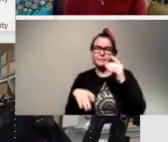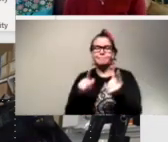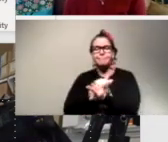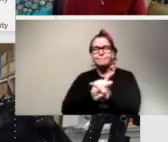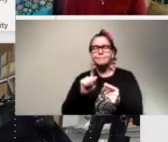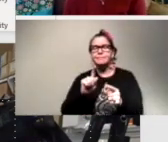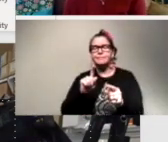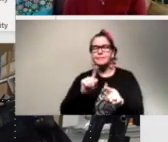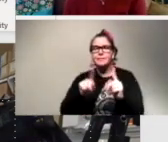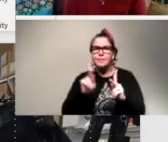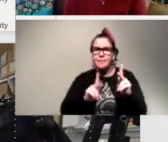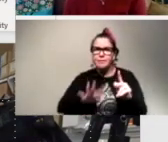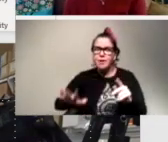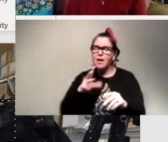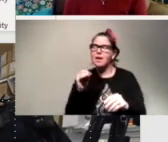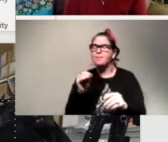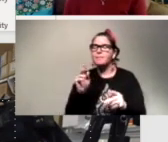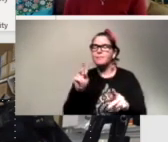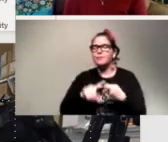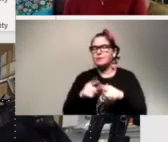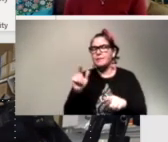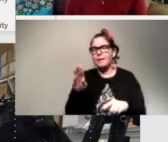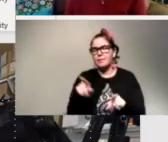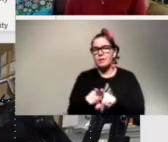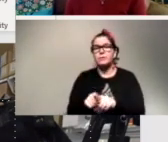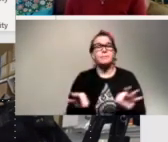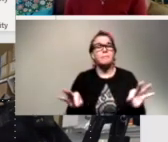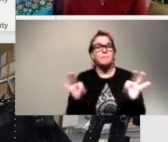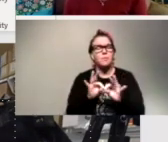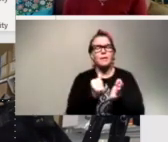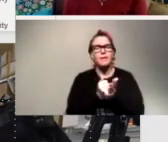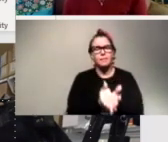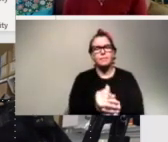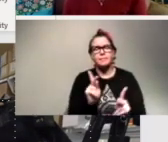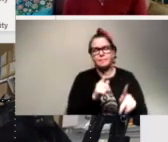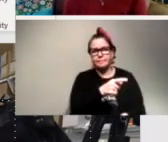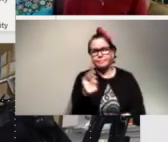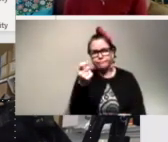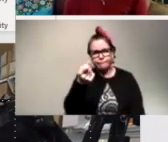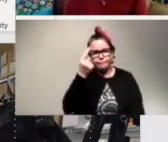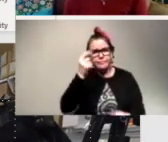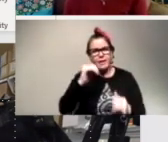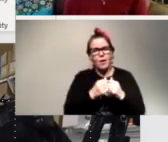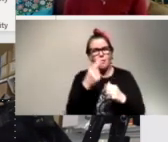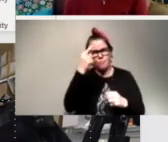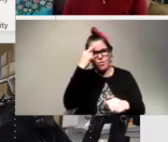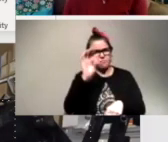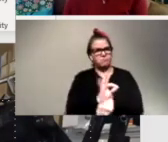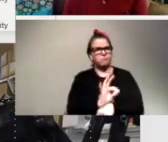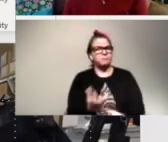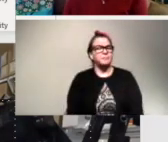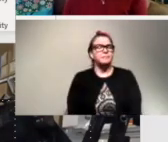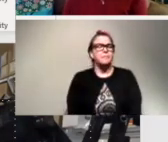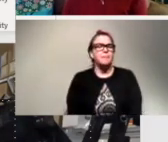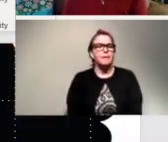lab as well. And really, most importantly, I get to help people understand how the brain works. And